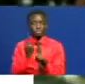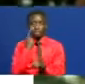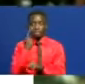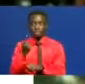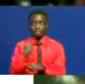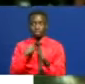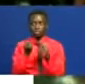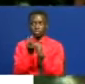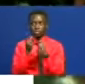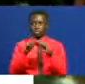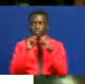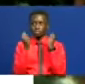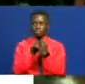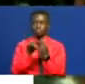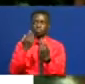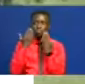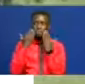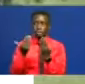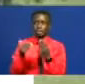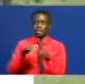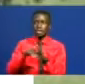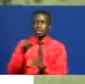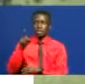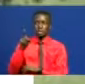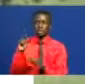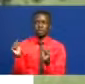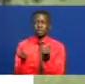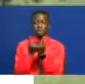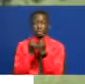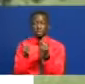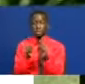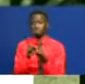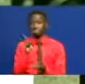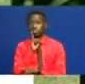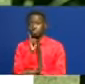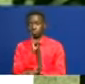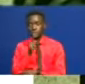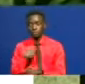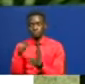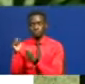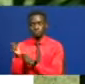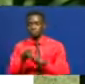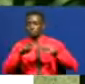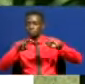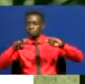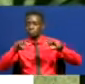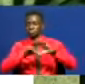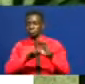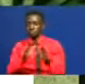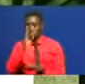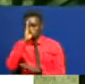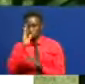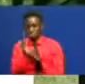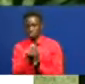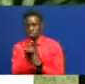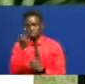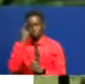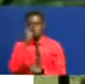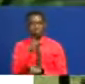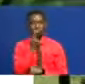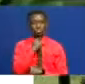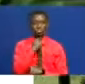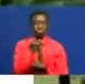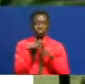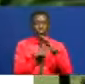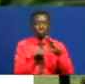a sport in the Pro Am event tomorrow's will culminate golf clinic on Sunday morning for the junior and